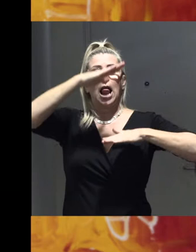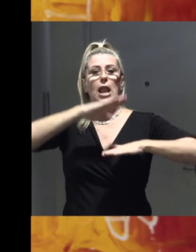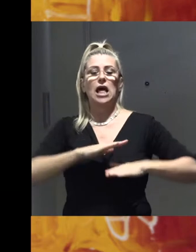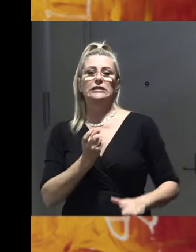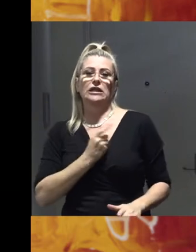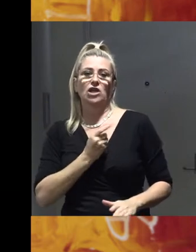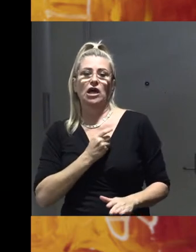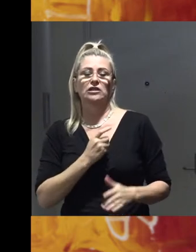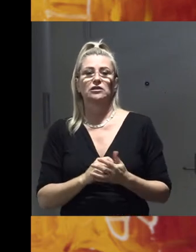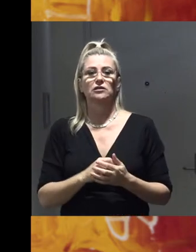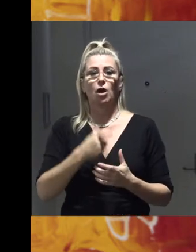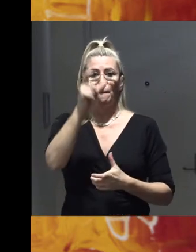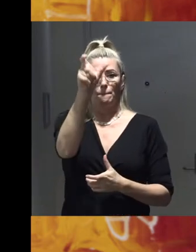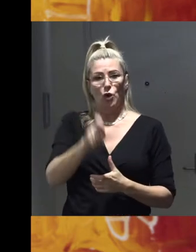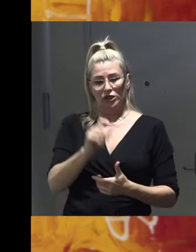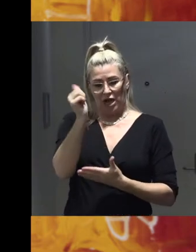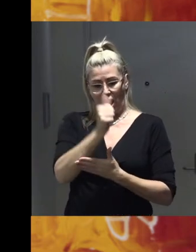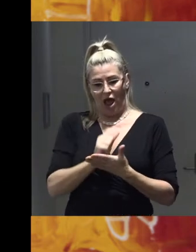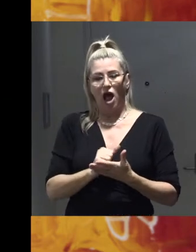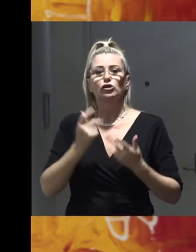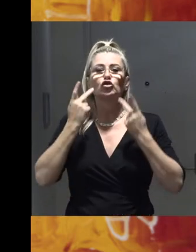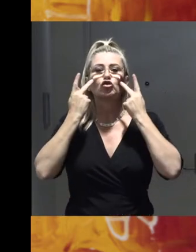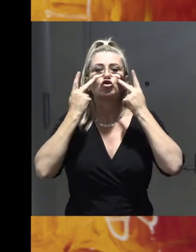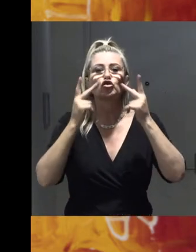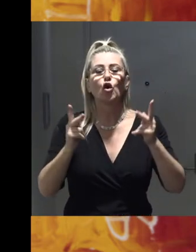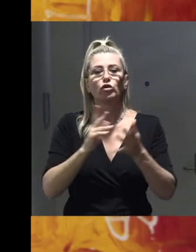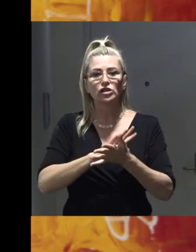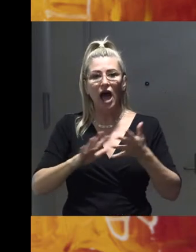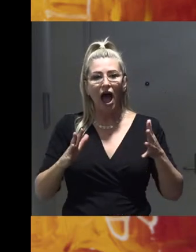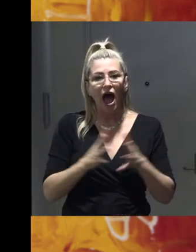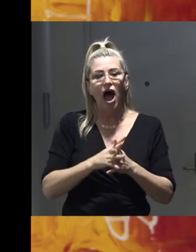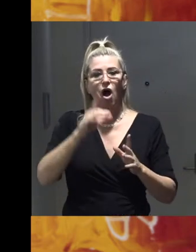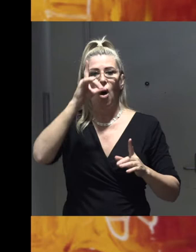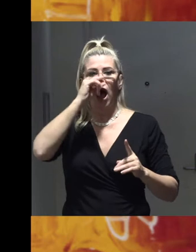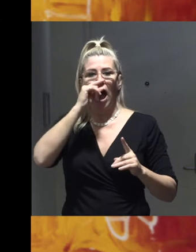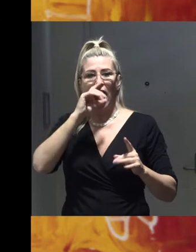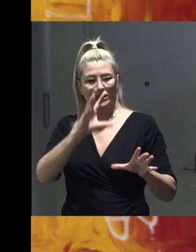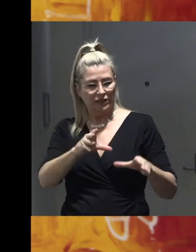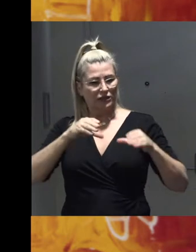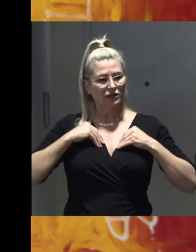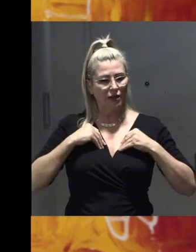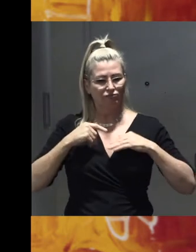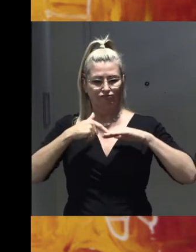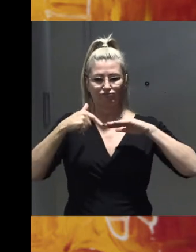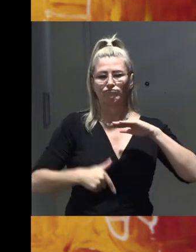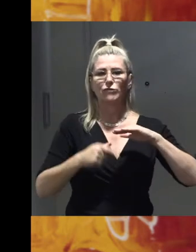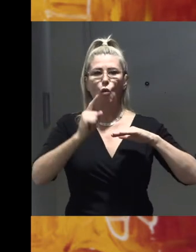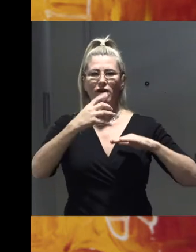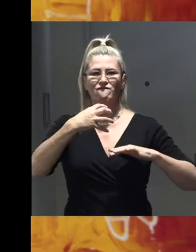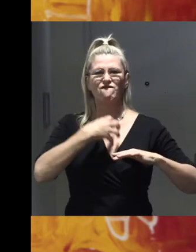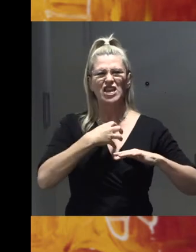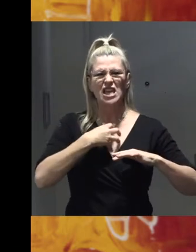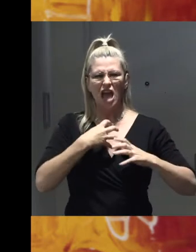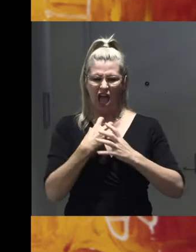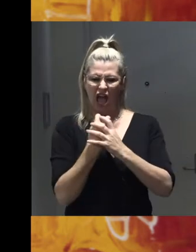artist courageously models a way to confront and lean into deep-seated fears and